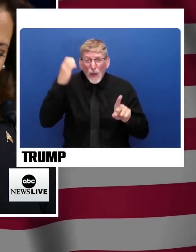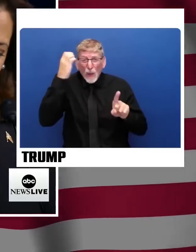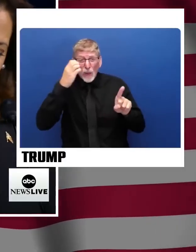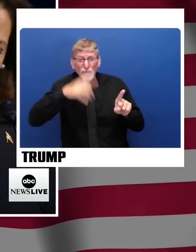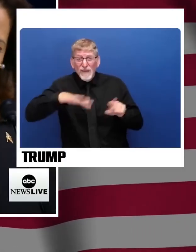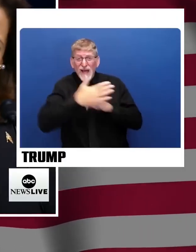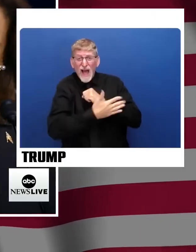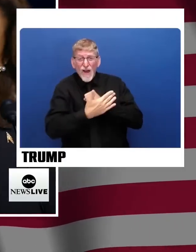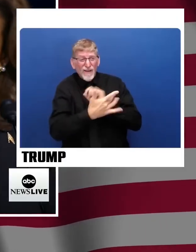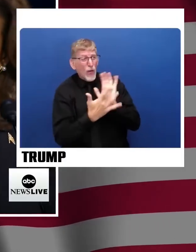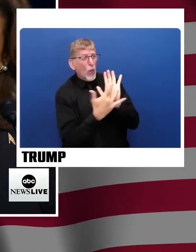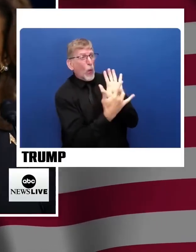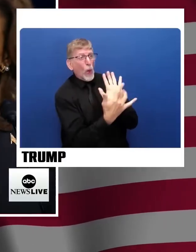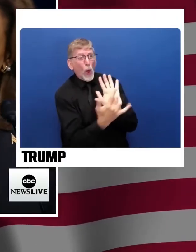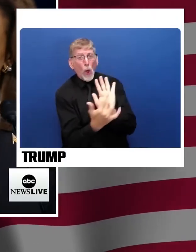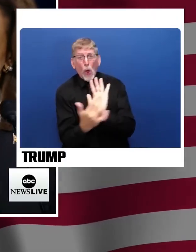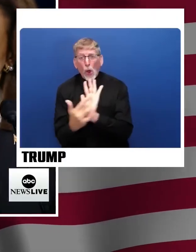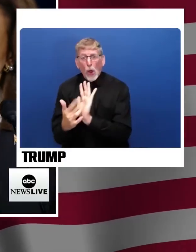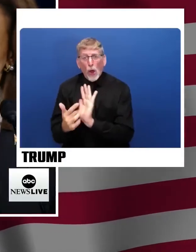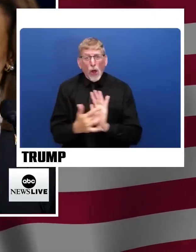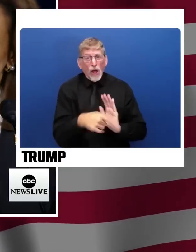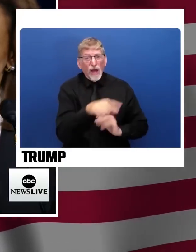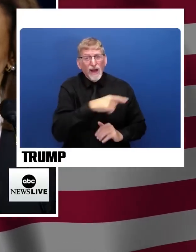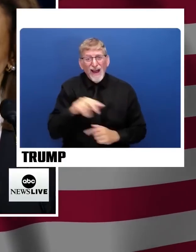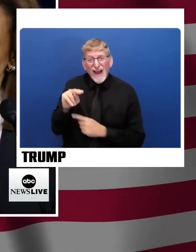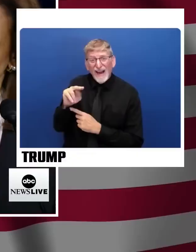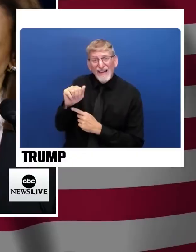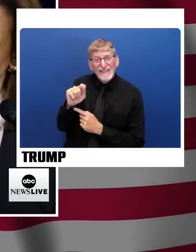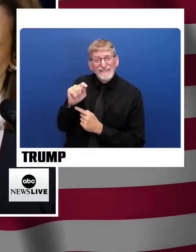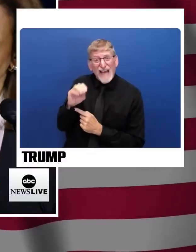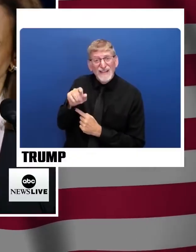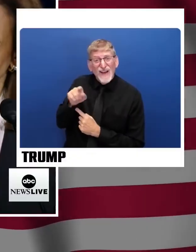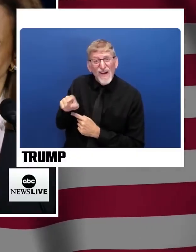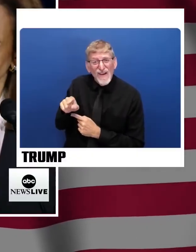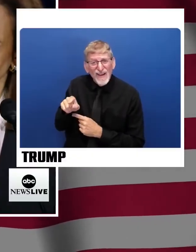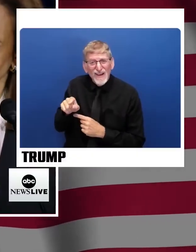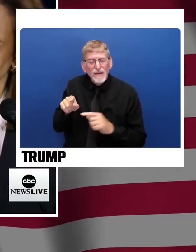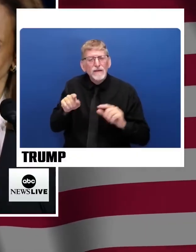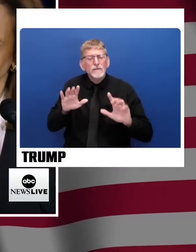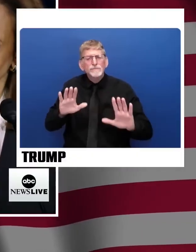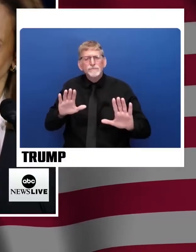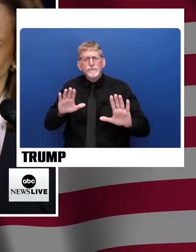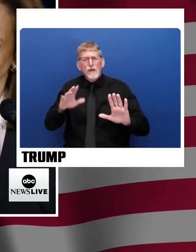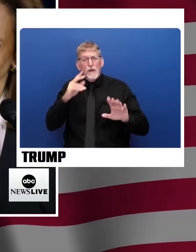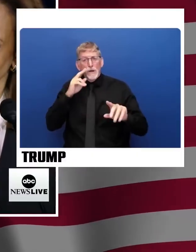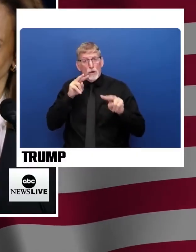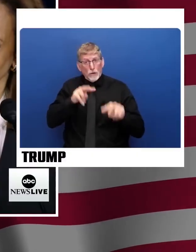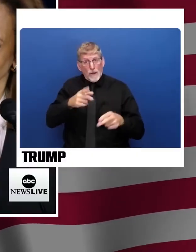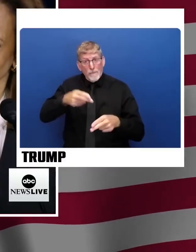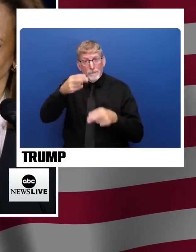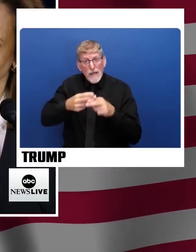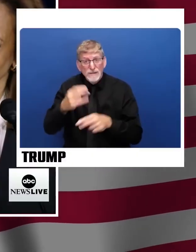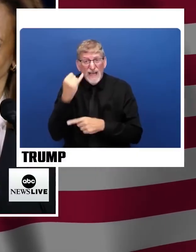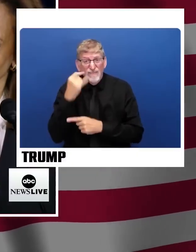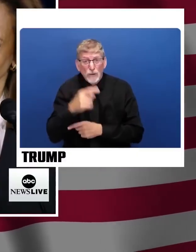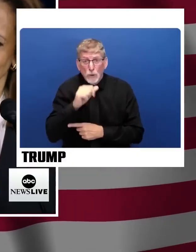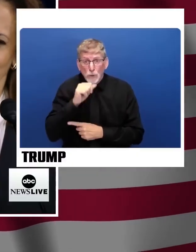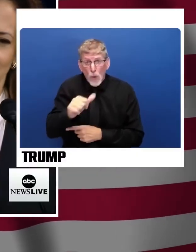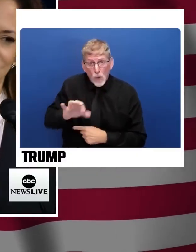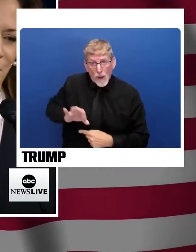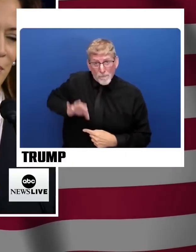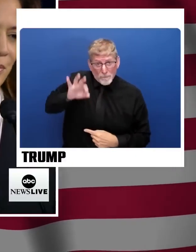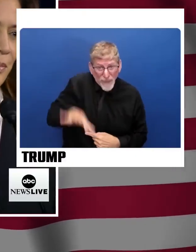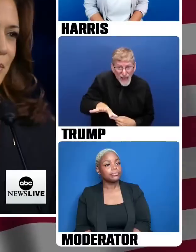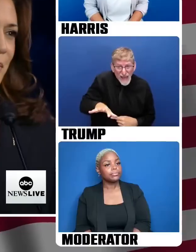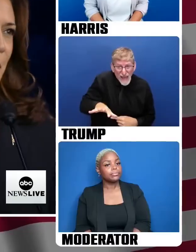on NATO. I got them to pay up by saying one of the statements you made before, if you don't pay, we're not going to protect you. President Otherwise, Trump. we